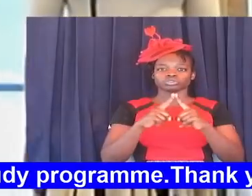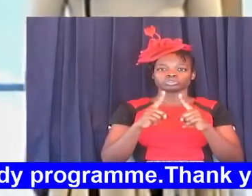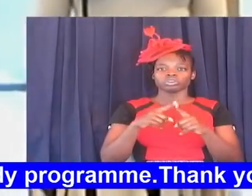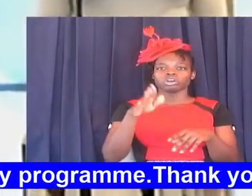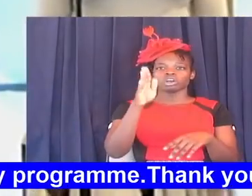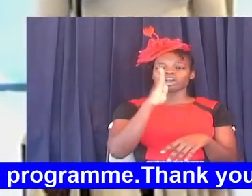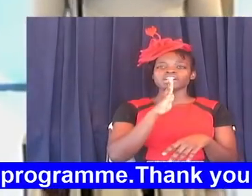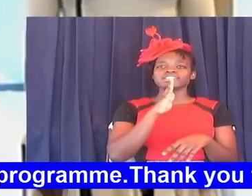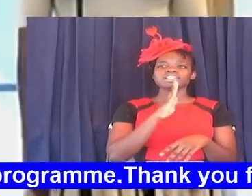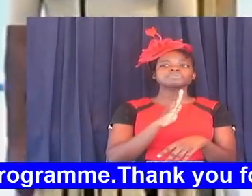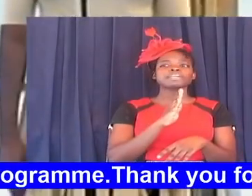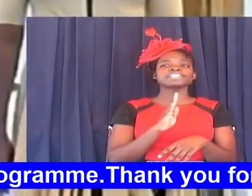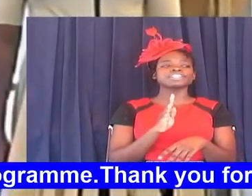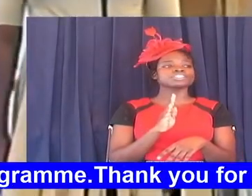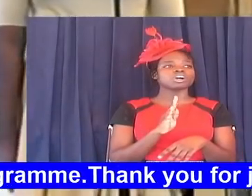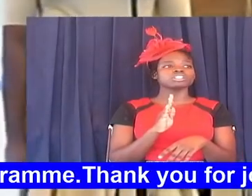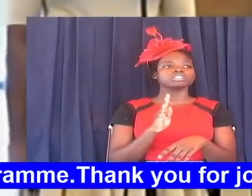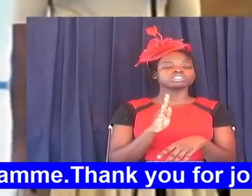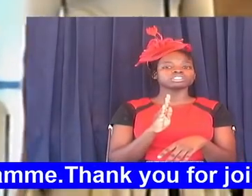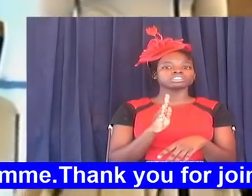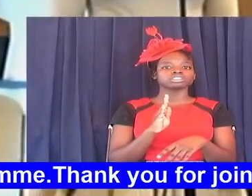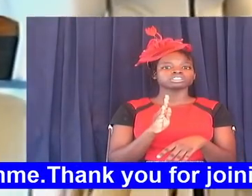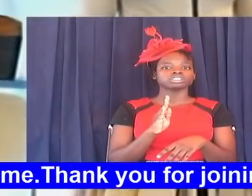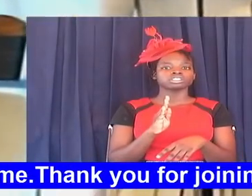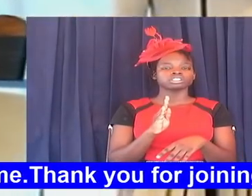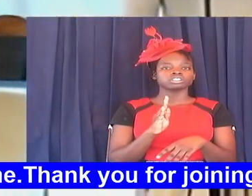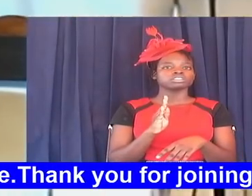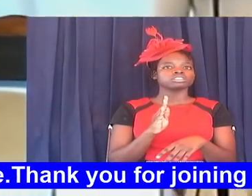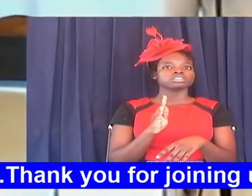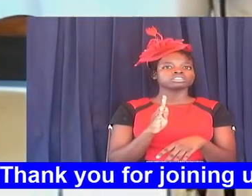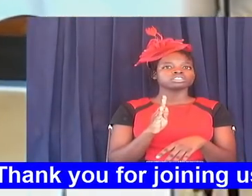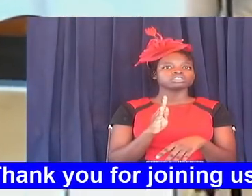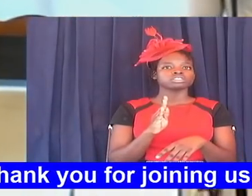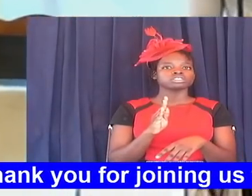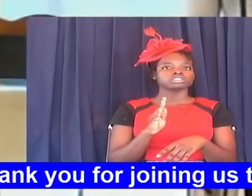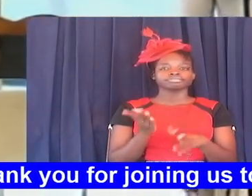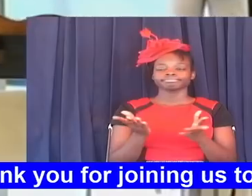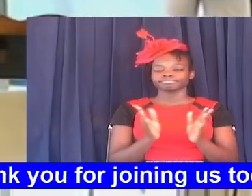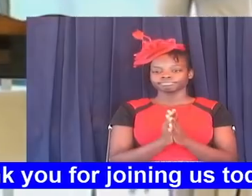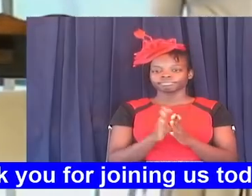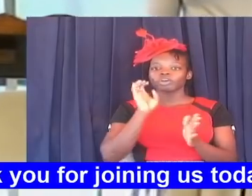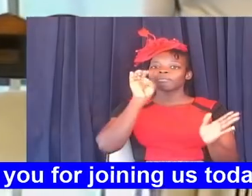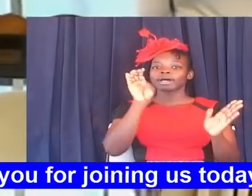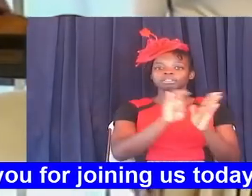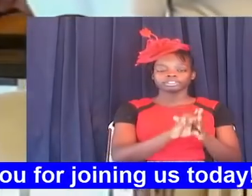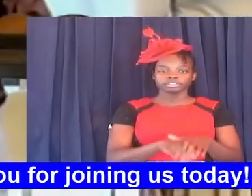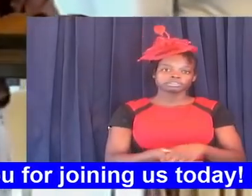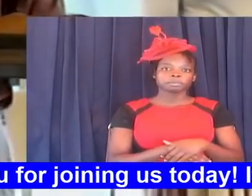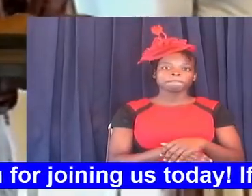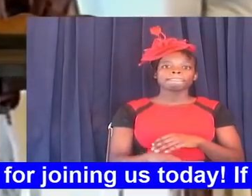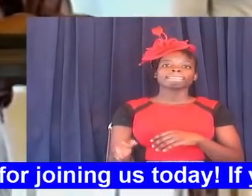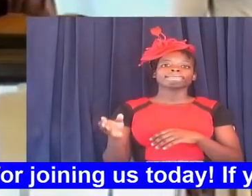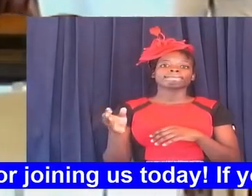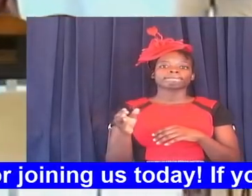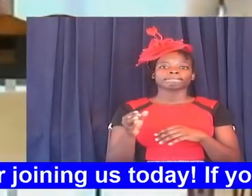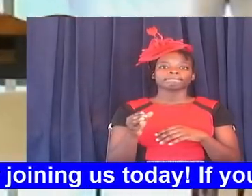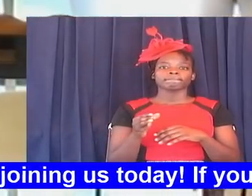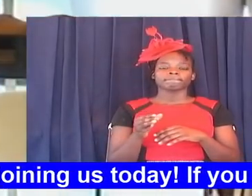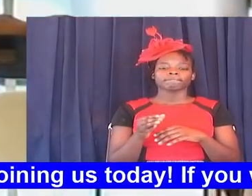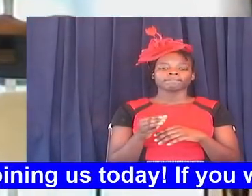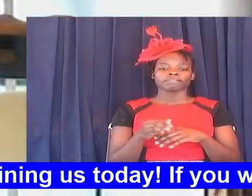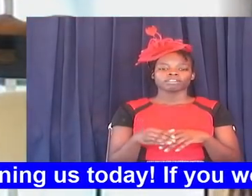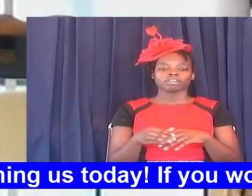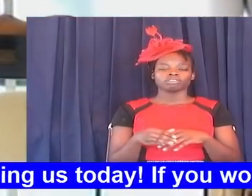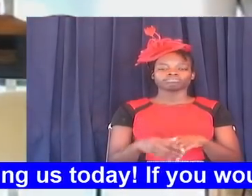transformed. We don't want the word to go through one ear and go through the other. No. We want it marinating our